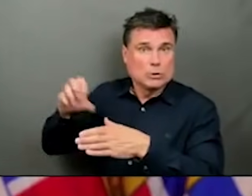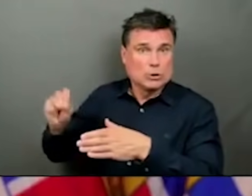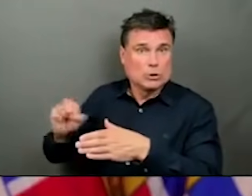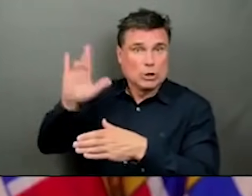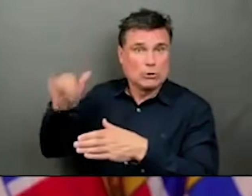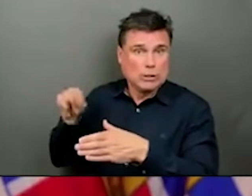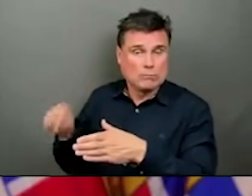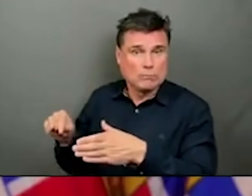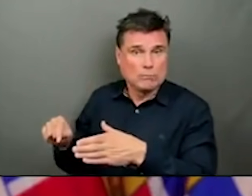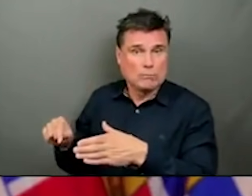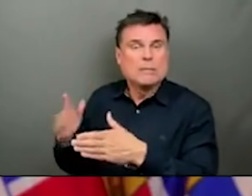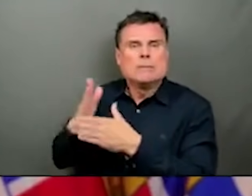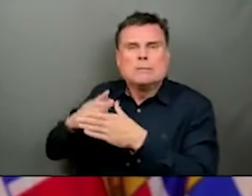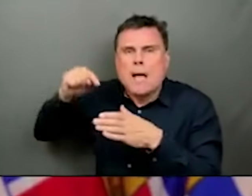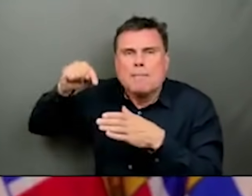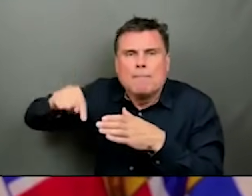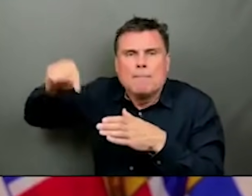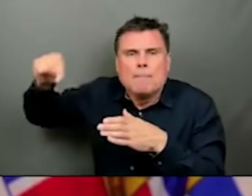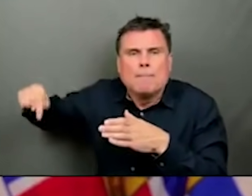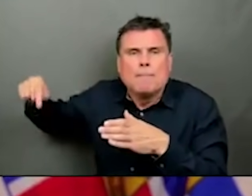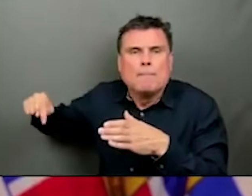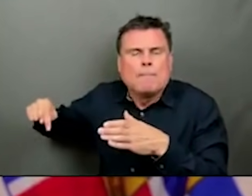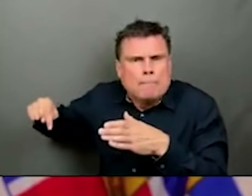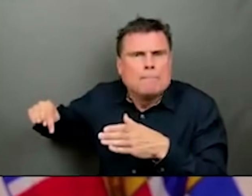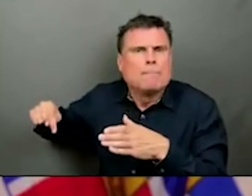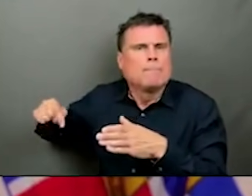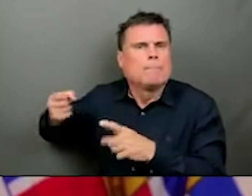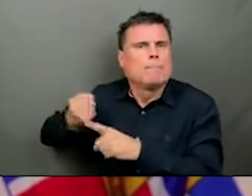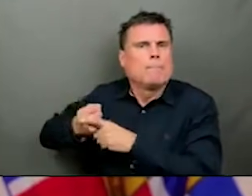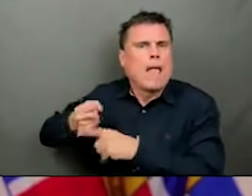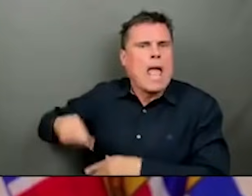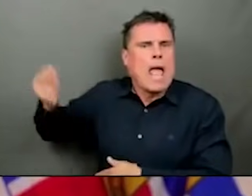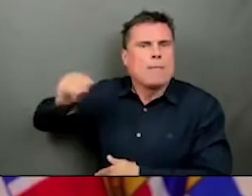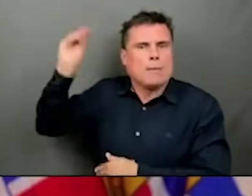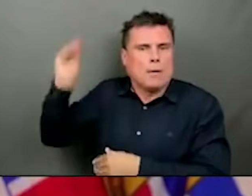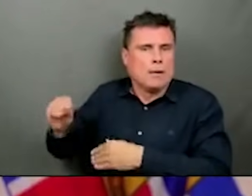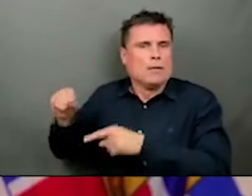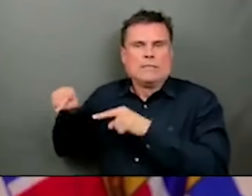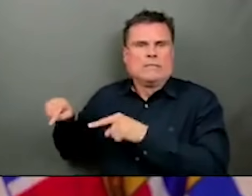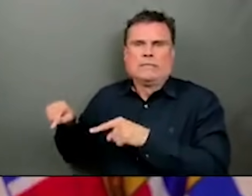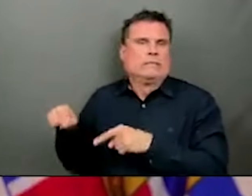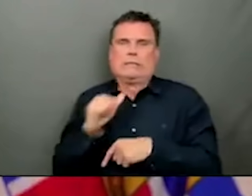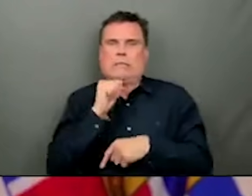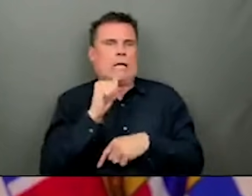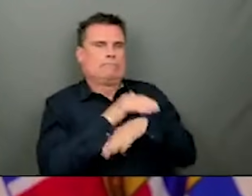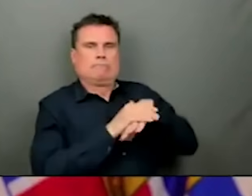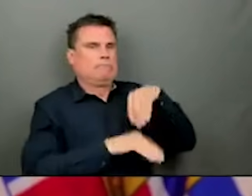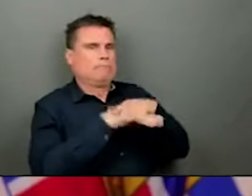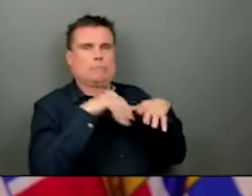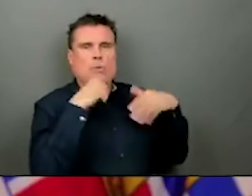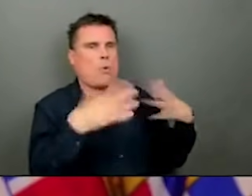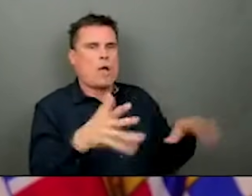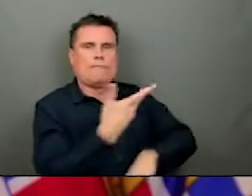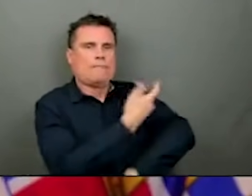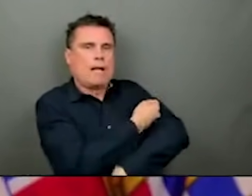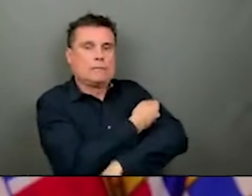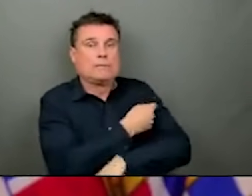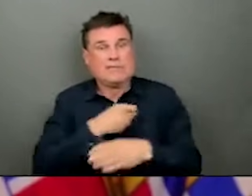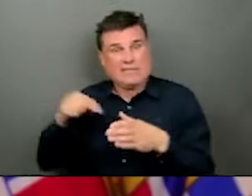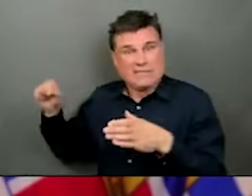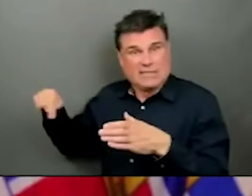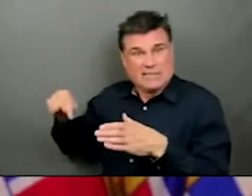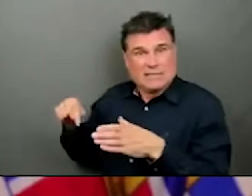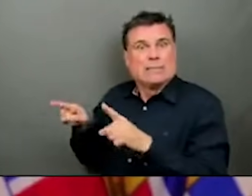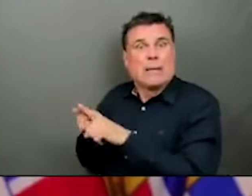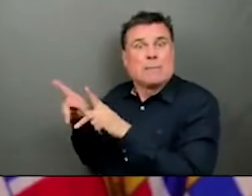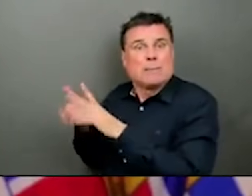And we are continuing our worker program, and we had a list of workers that we were hoping to get through in April,